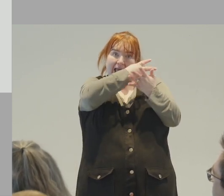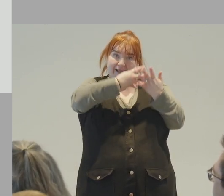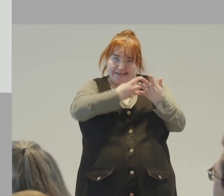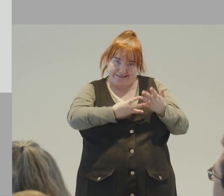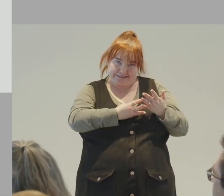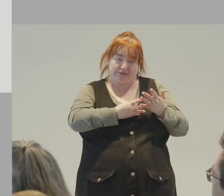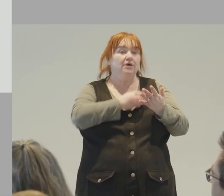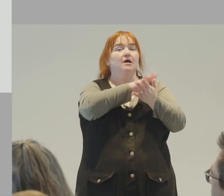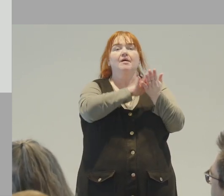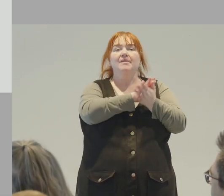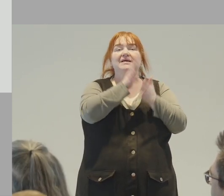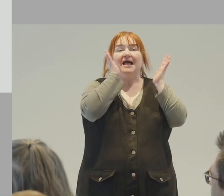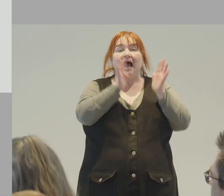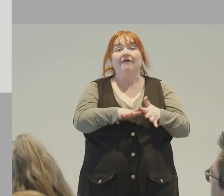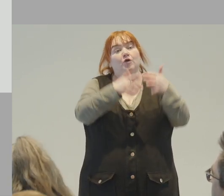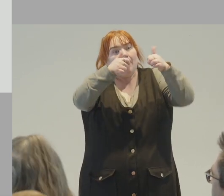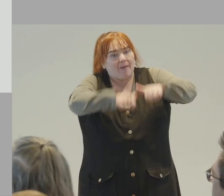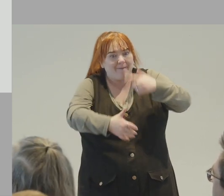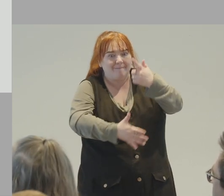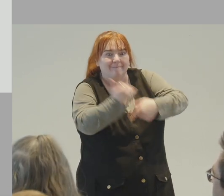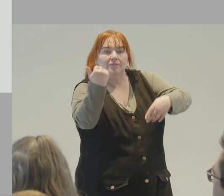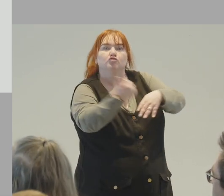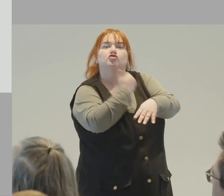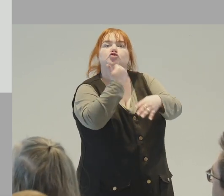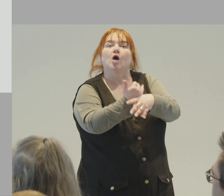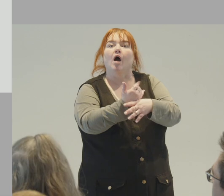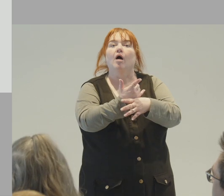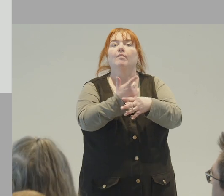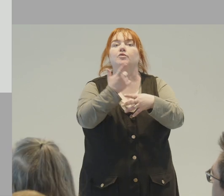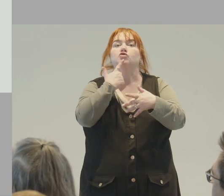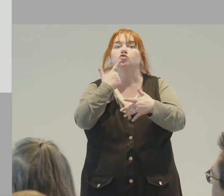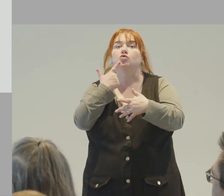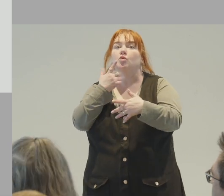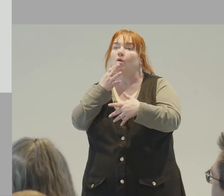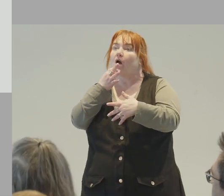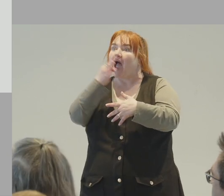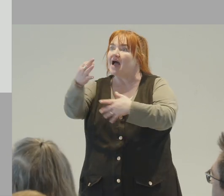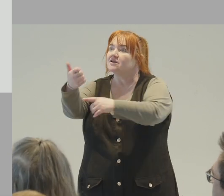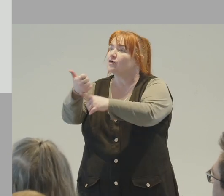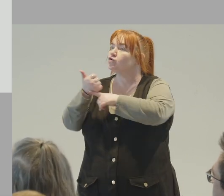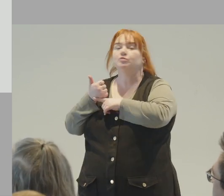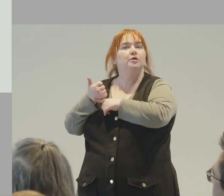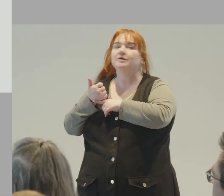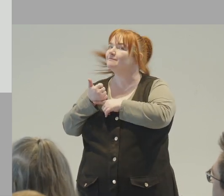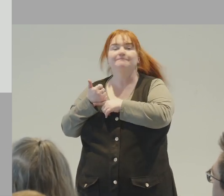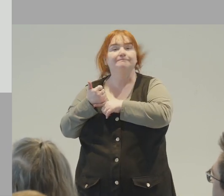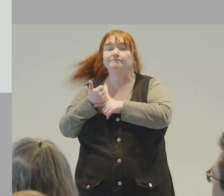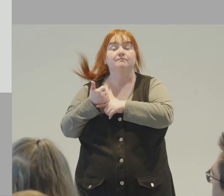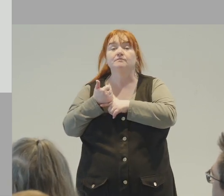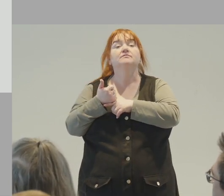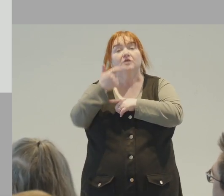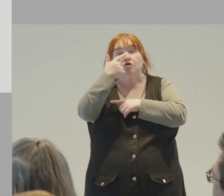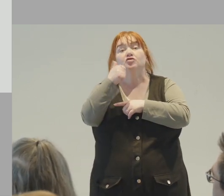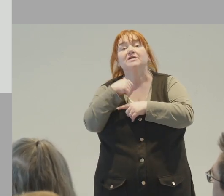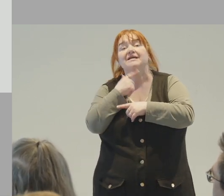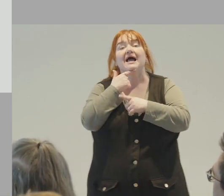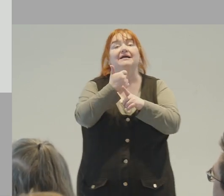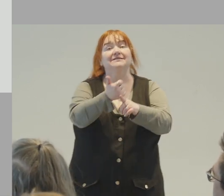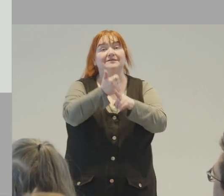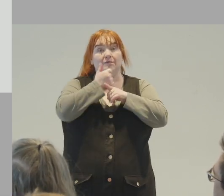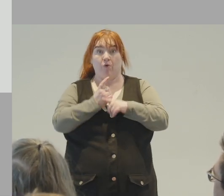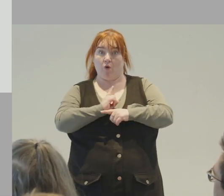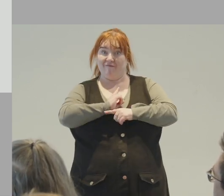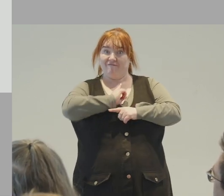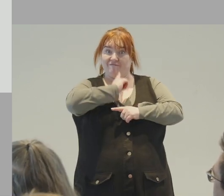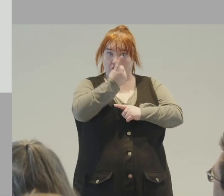to have had the job in order to get creative support to come in and support her with the line learning, support her